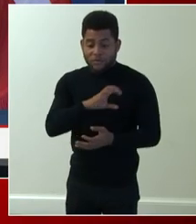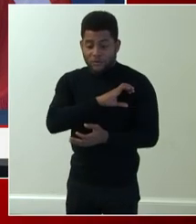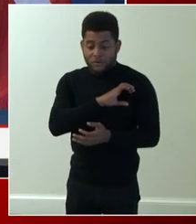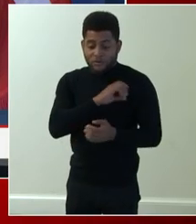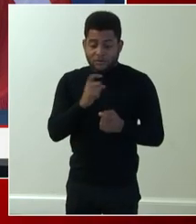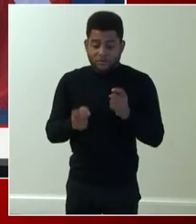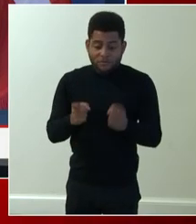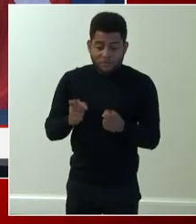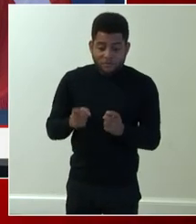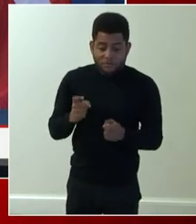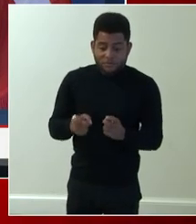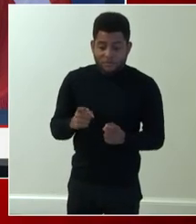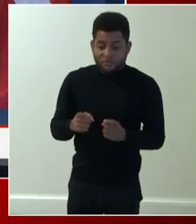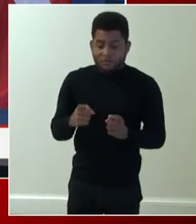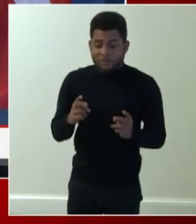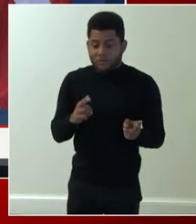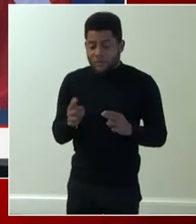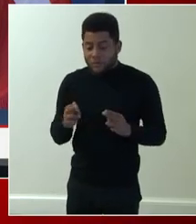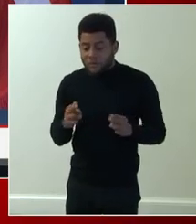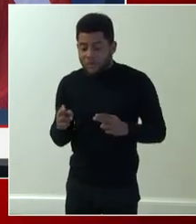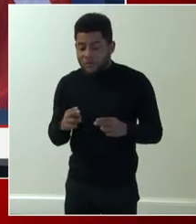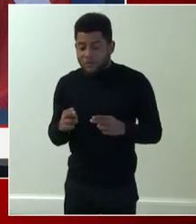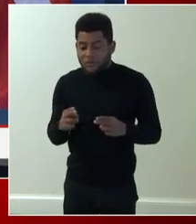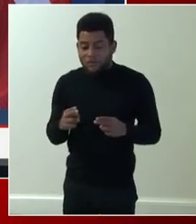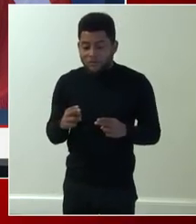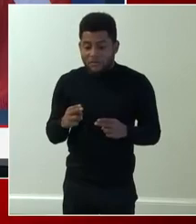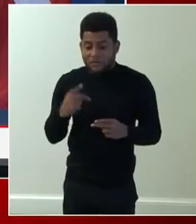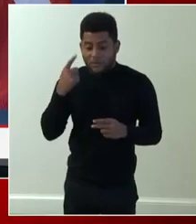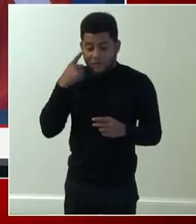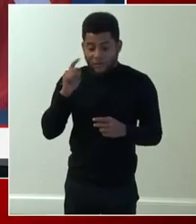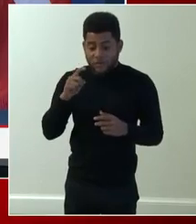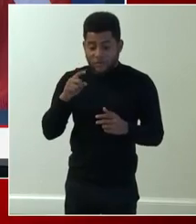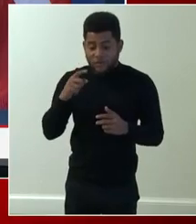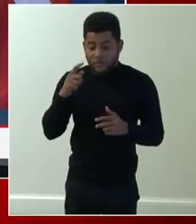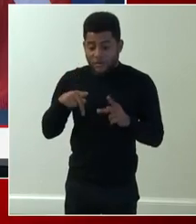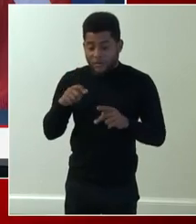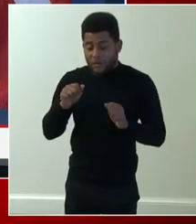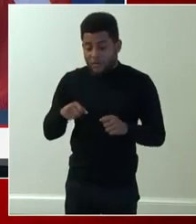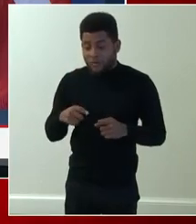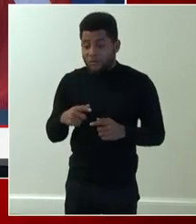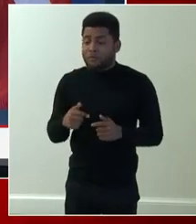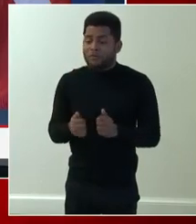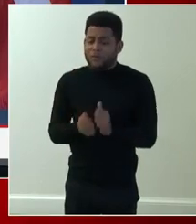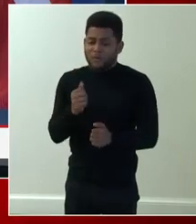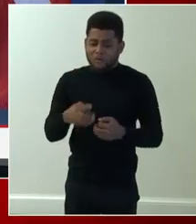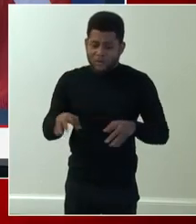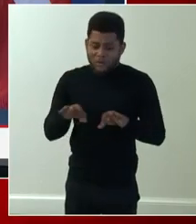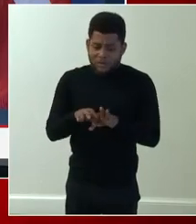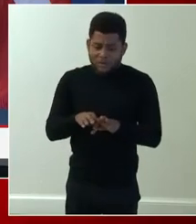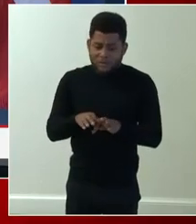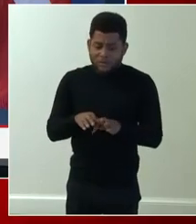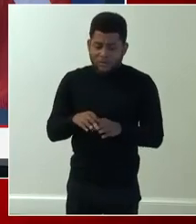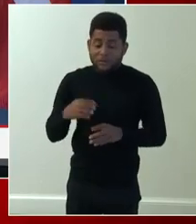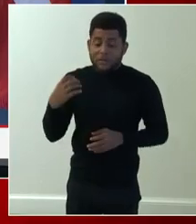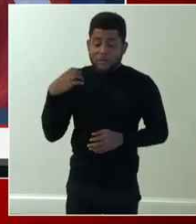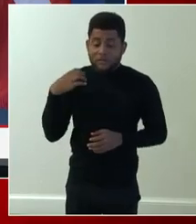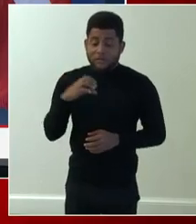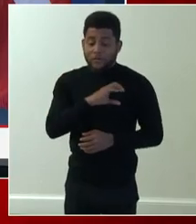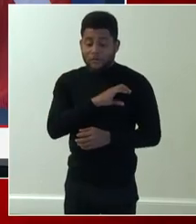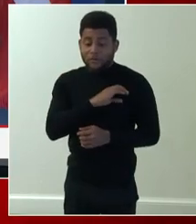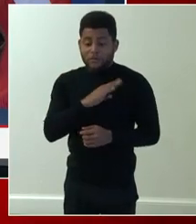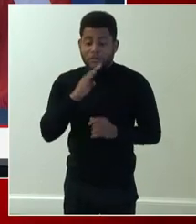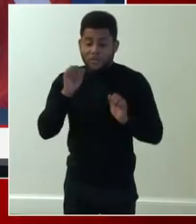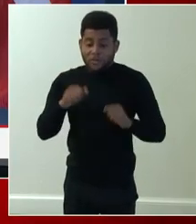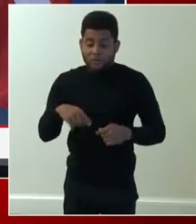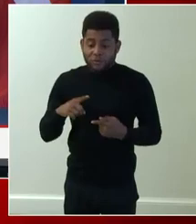reform debate, for us, that has been the most important. Having the chief of police be able to, unfettered,